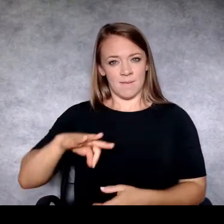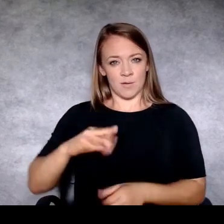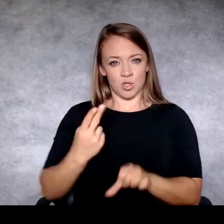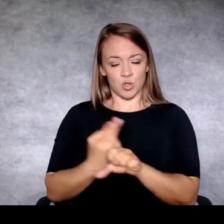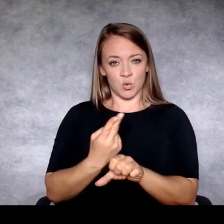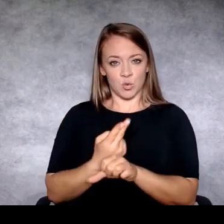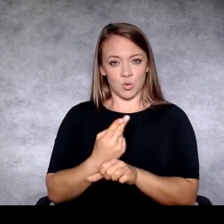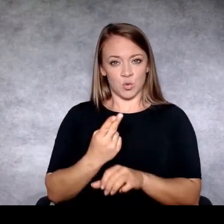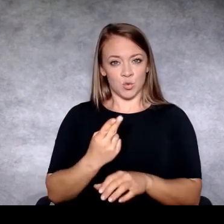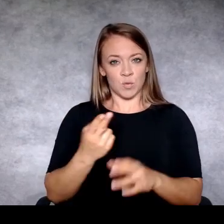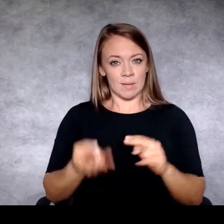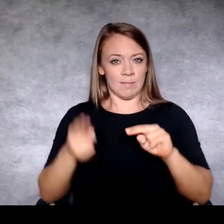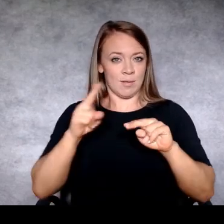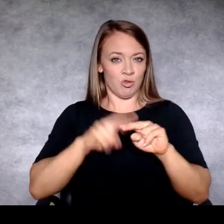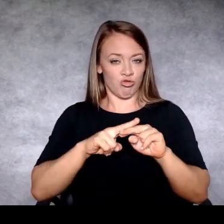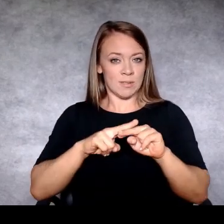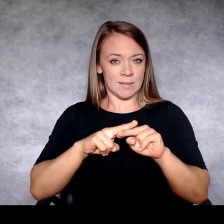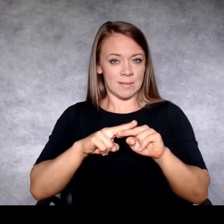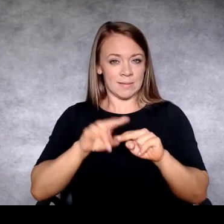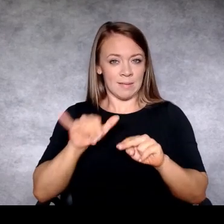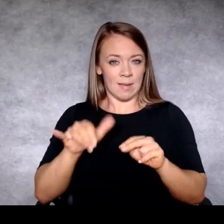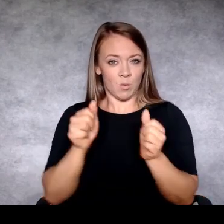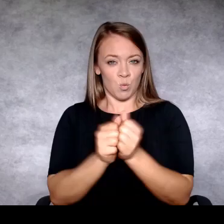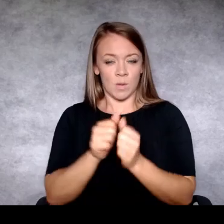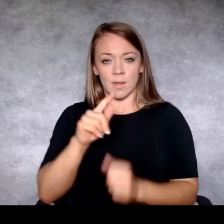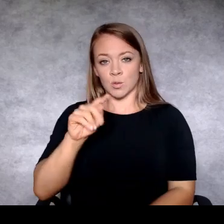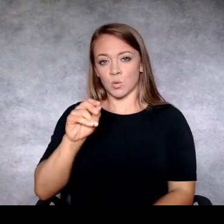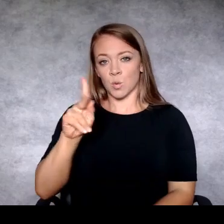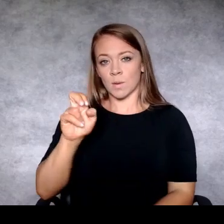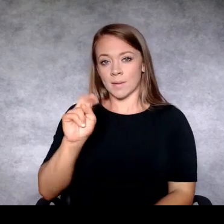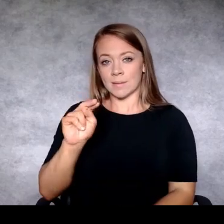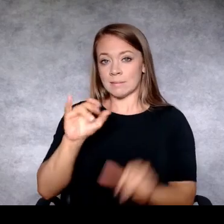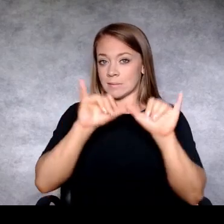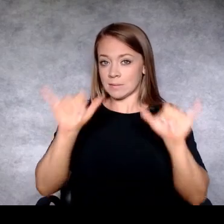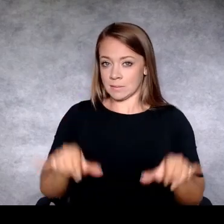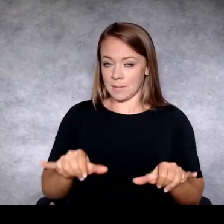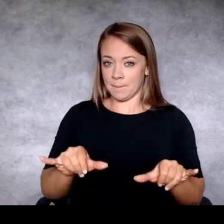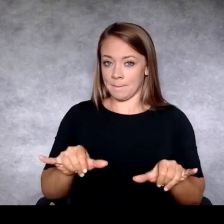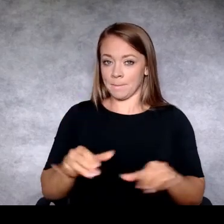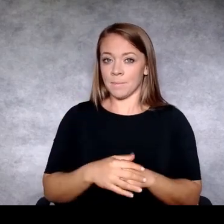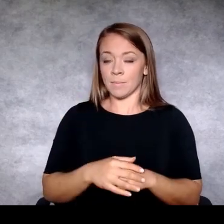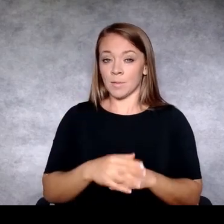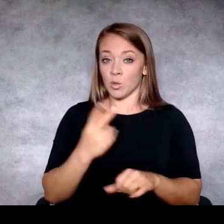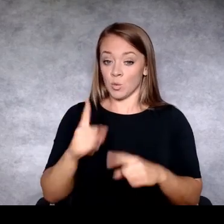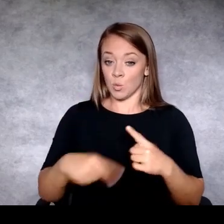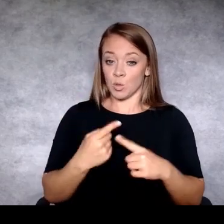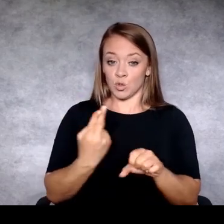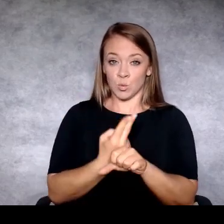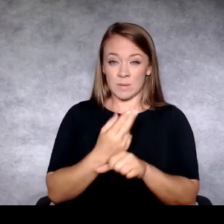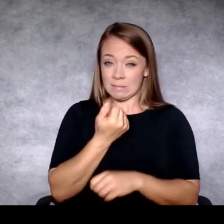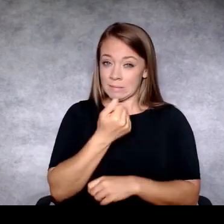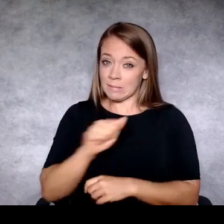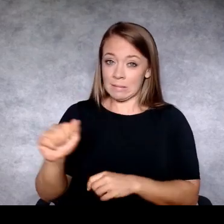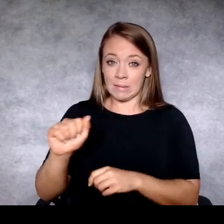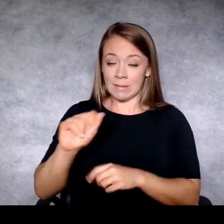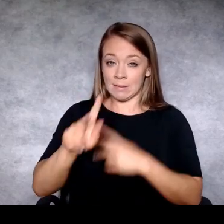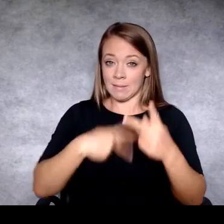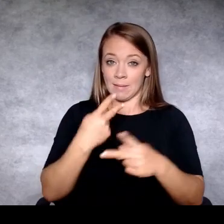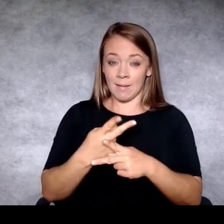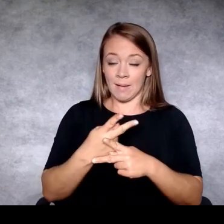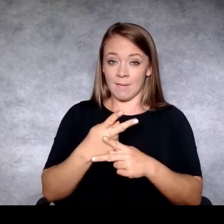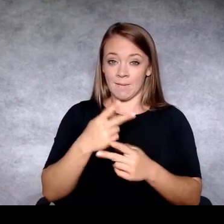increase the demand by moving to a token system. When first implementing any reinforcement system, it's important